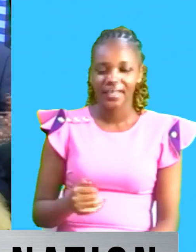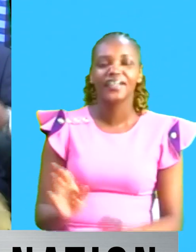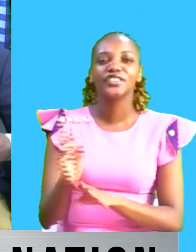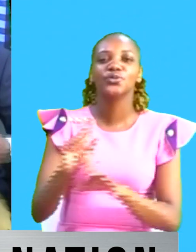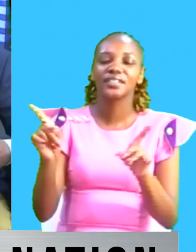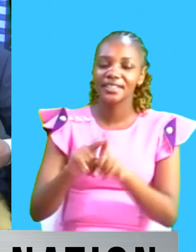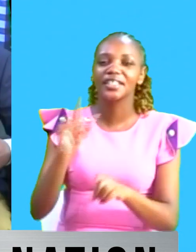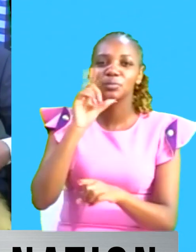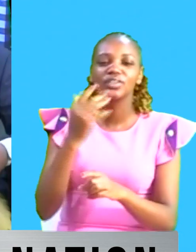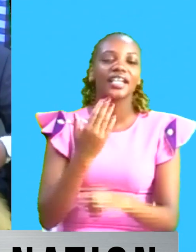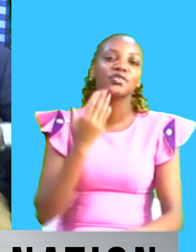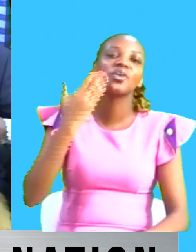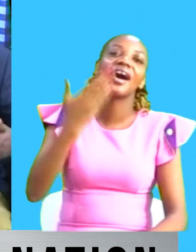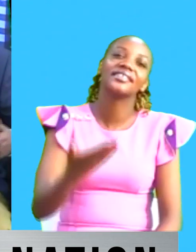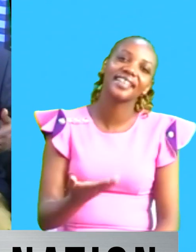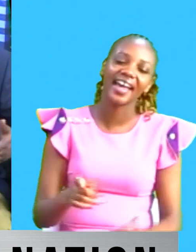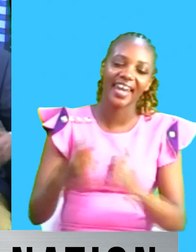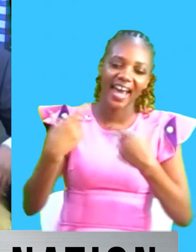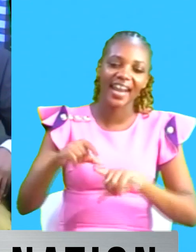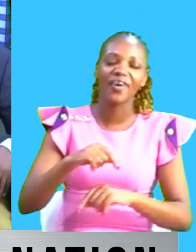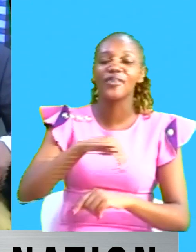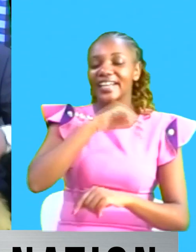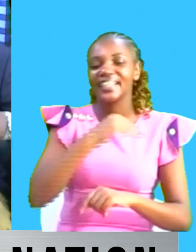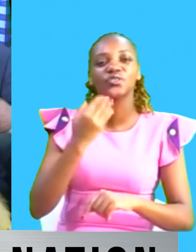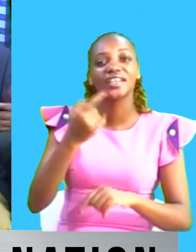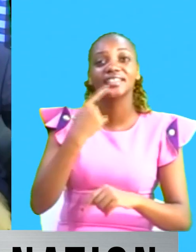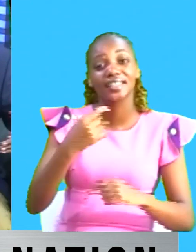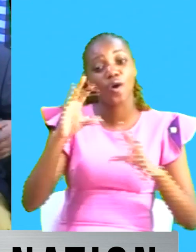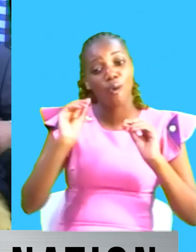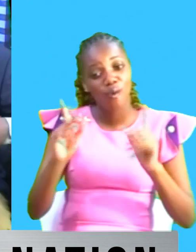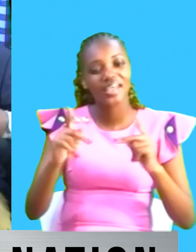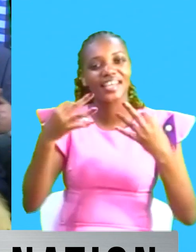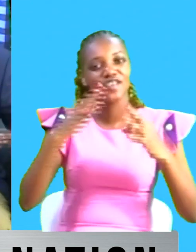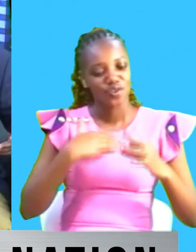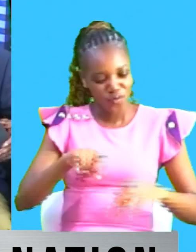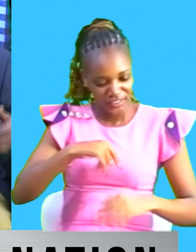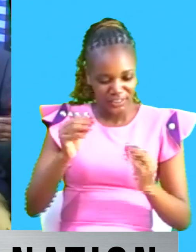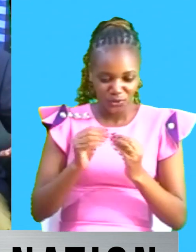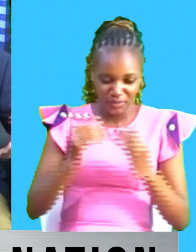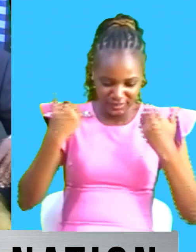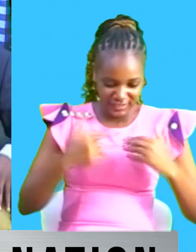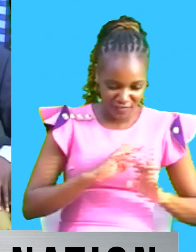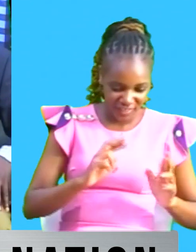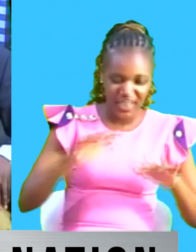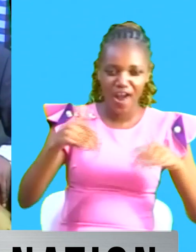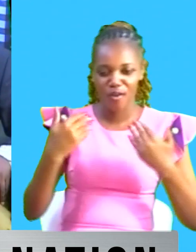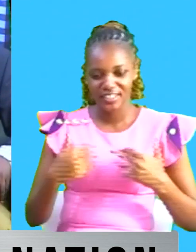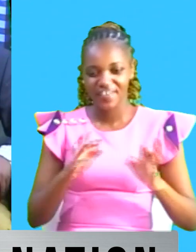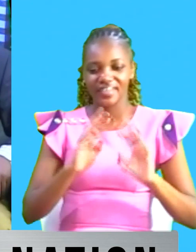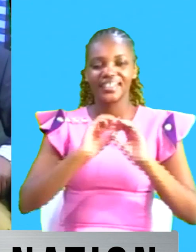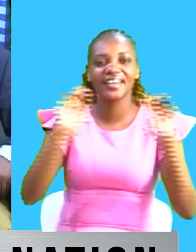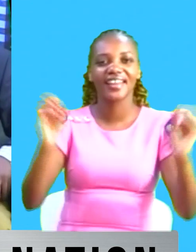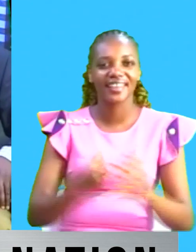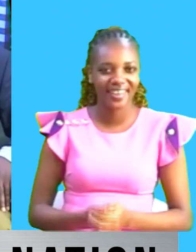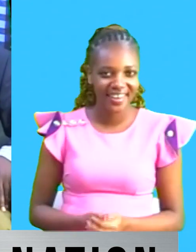to answer and allow Raila Odinga to answer and say, okay, if you want us to meet, I'm ready to meet, or what have you. But don't you see a danger